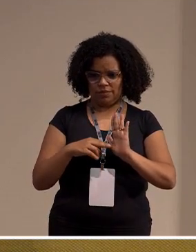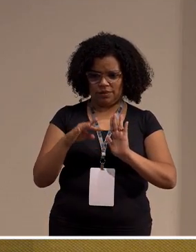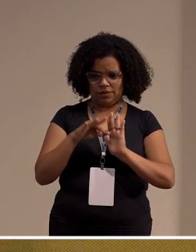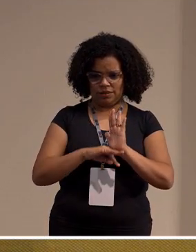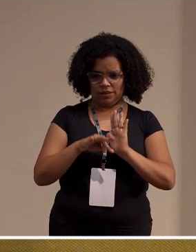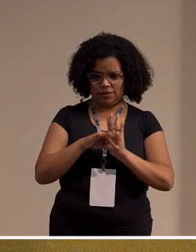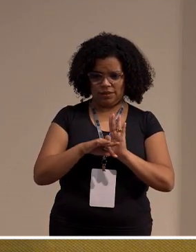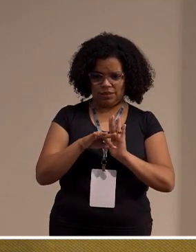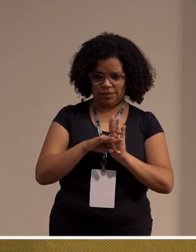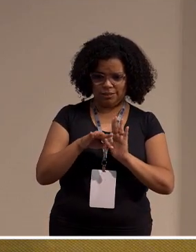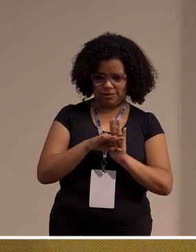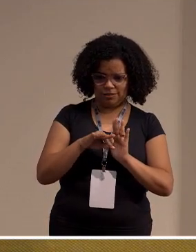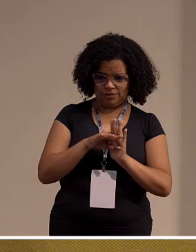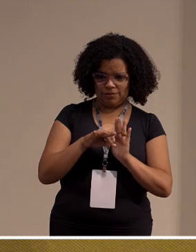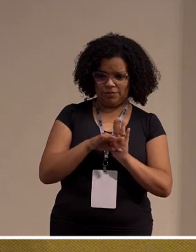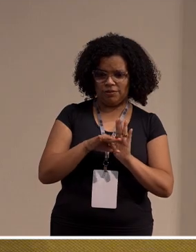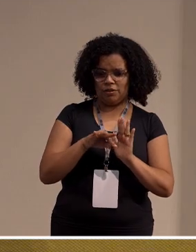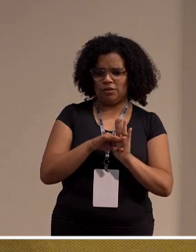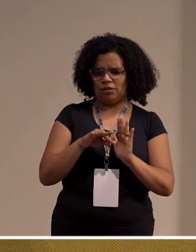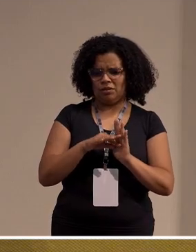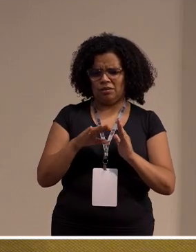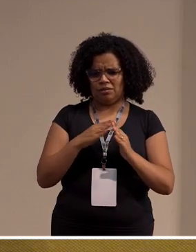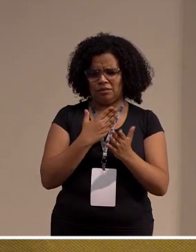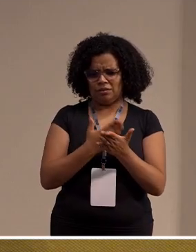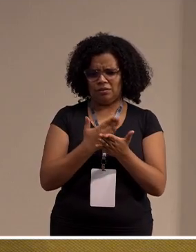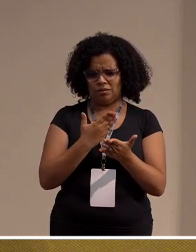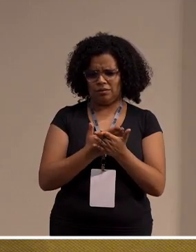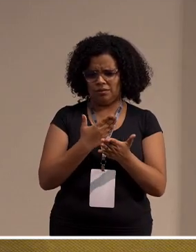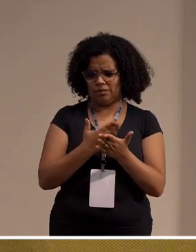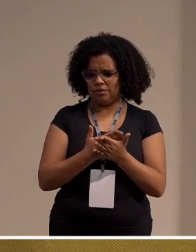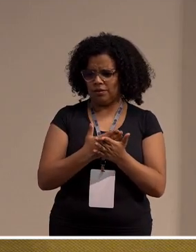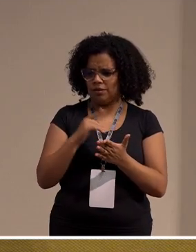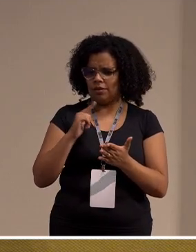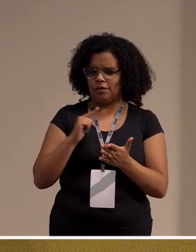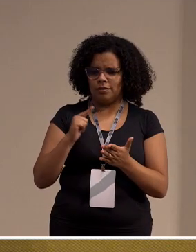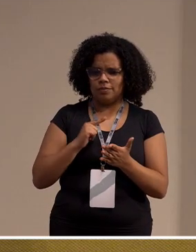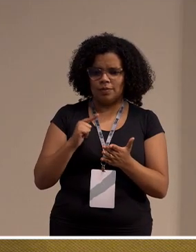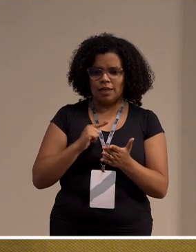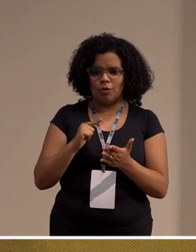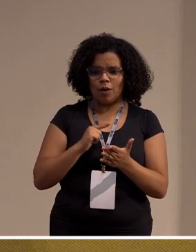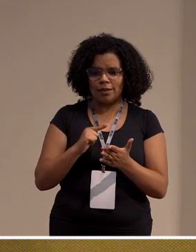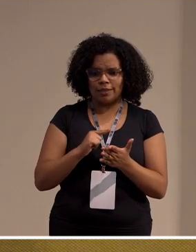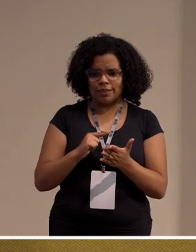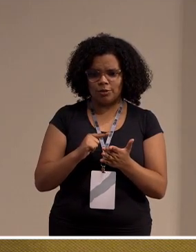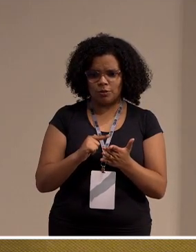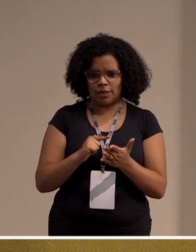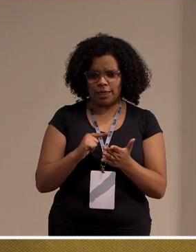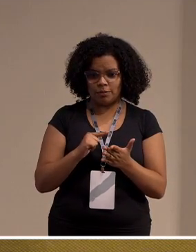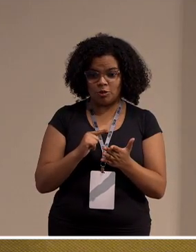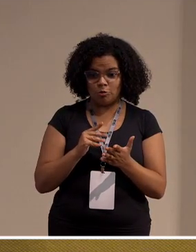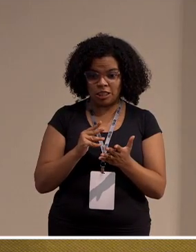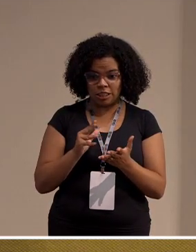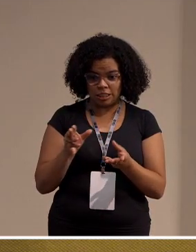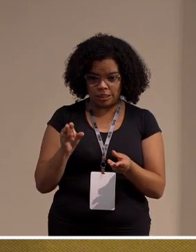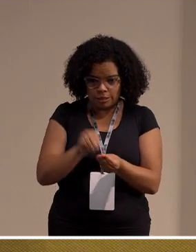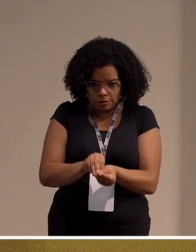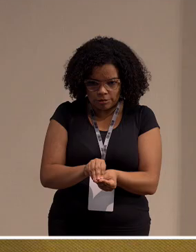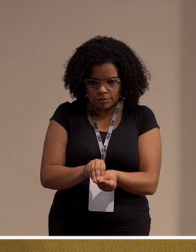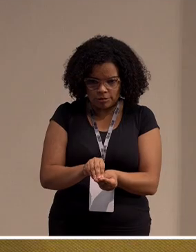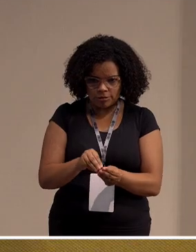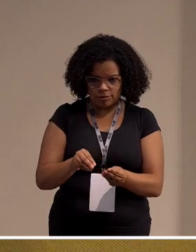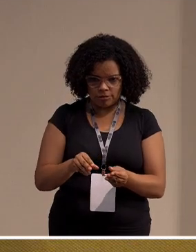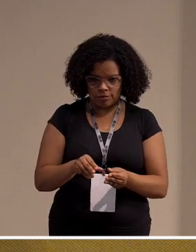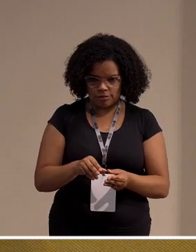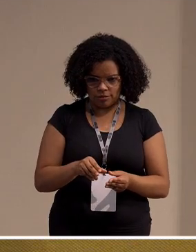Cord Jefferson, who used to be a young journalist, is now a screenwriter. He adapted American Fiction. He won an